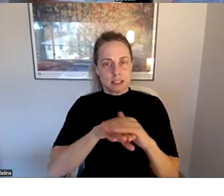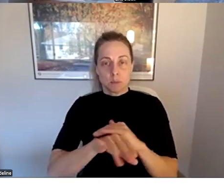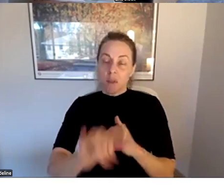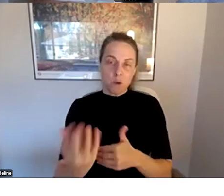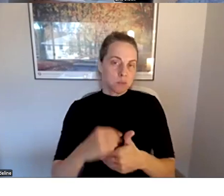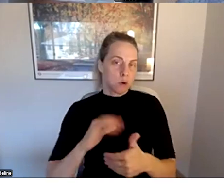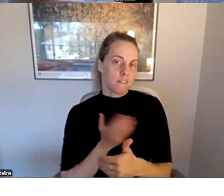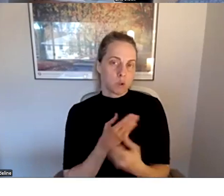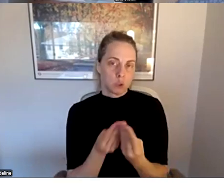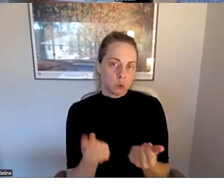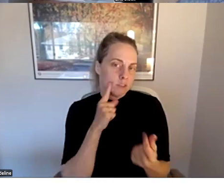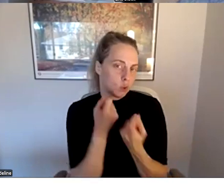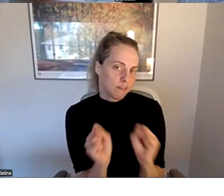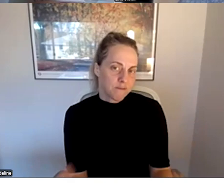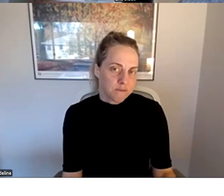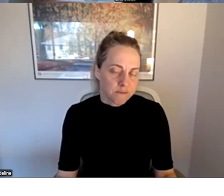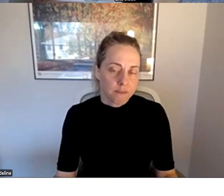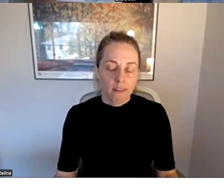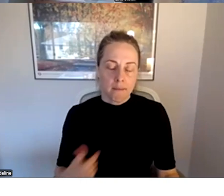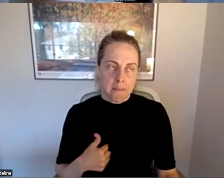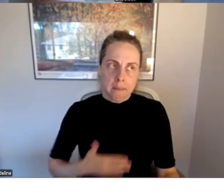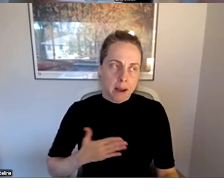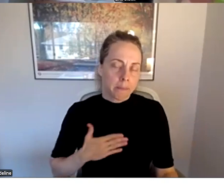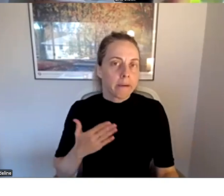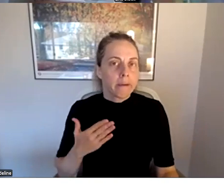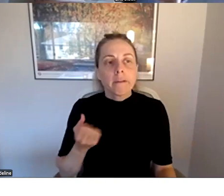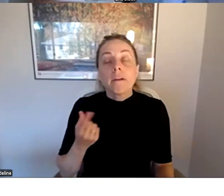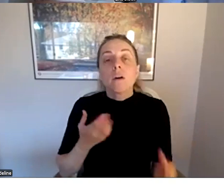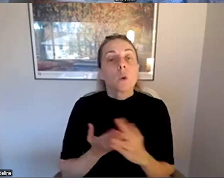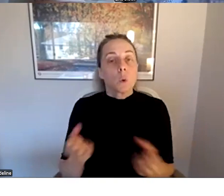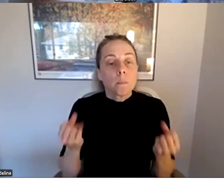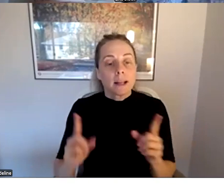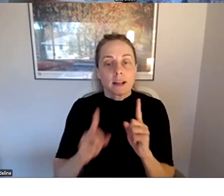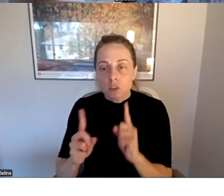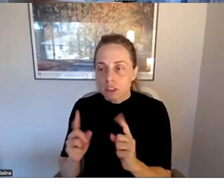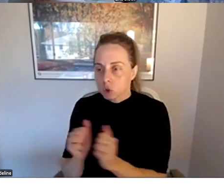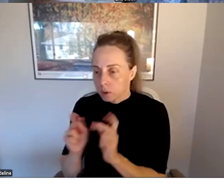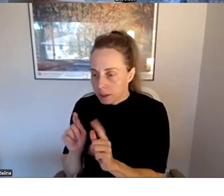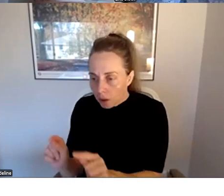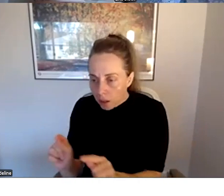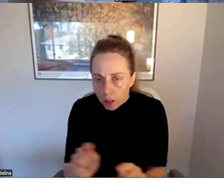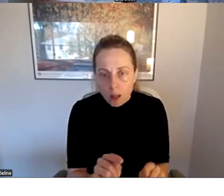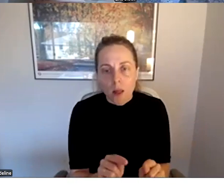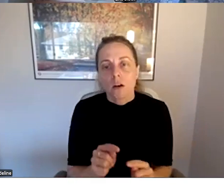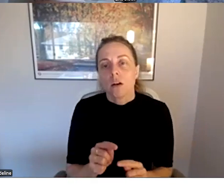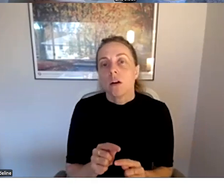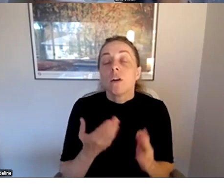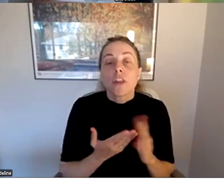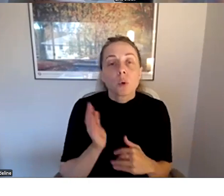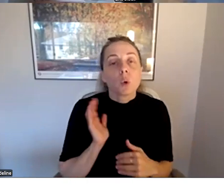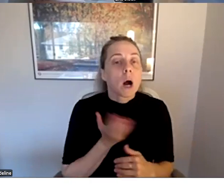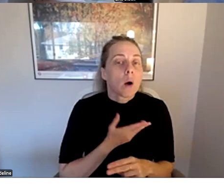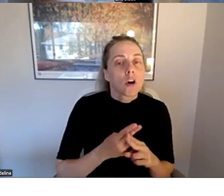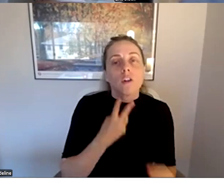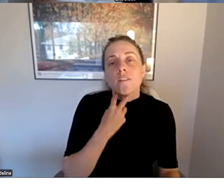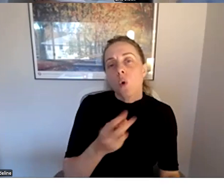I'm just happy that through many of the conversations that we had with our employees both voice of the employee surveying,